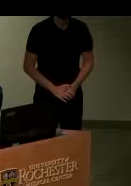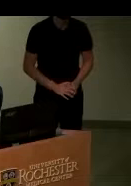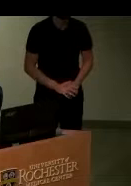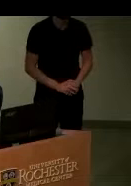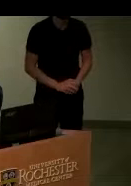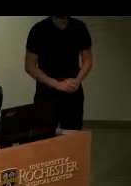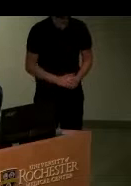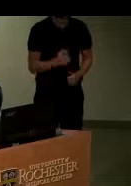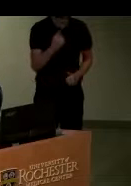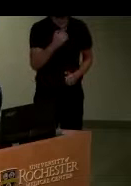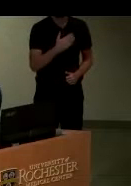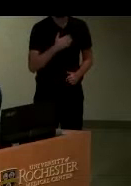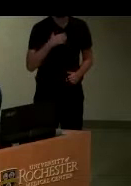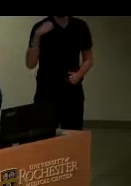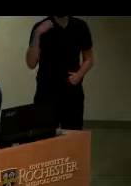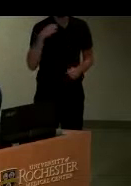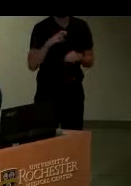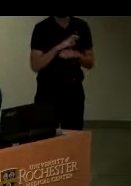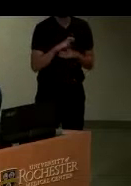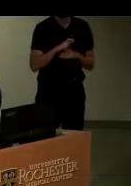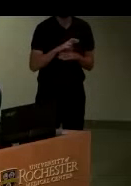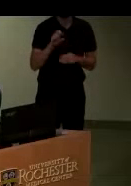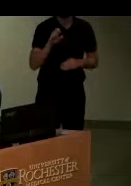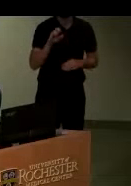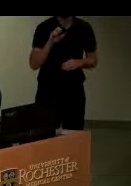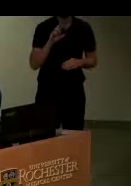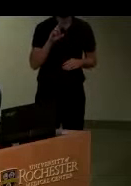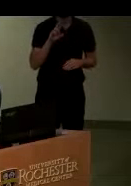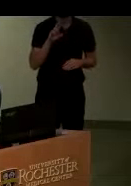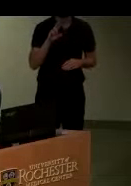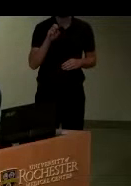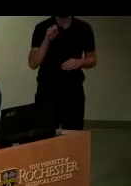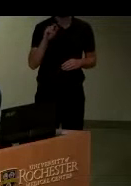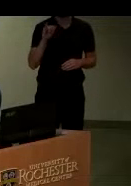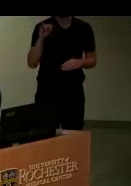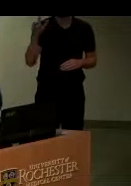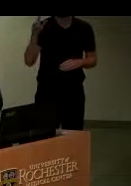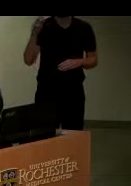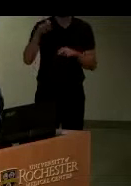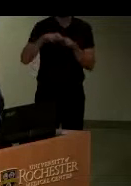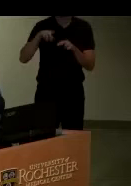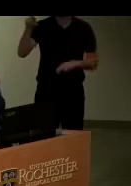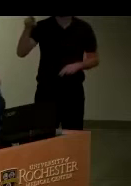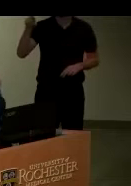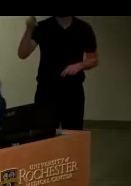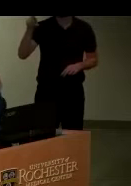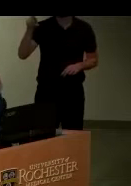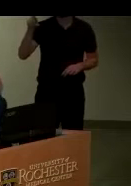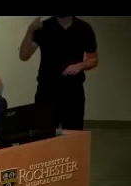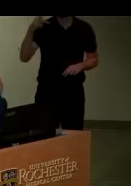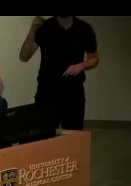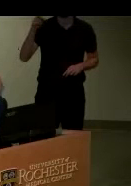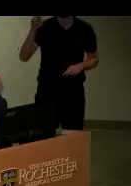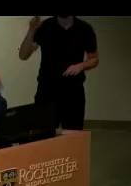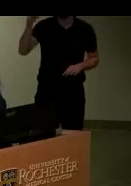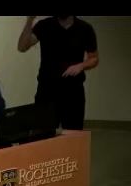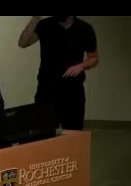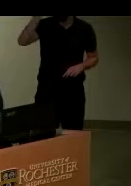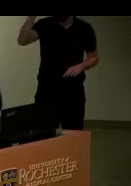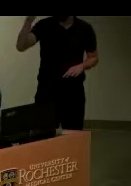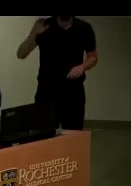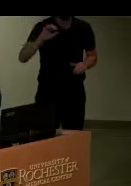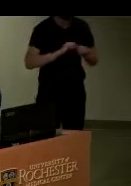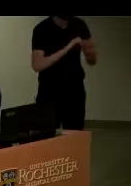one of my chief residents in Alcona went to medical school here, and he's sitting right over there. Peter, hello. Thank